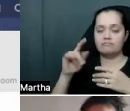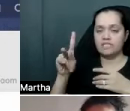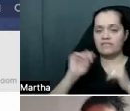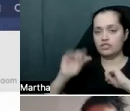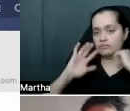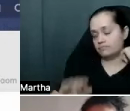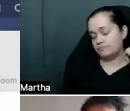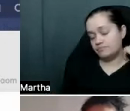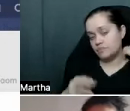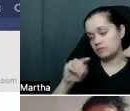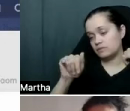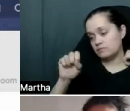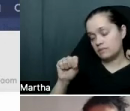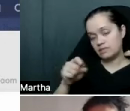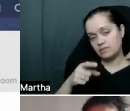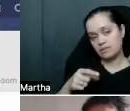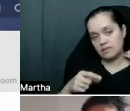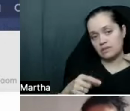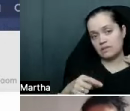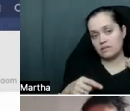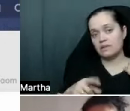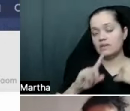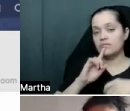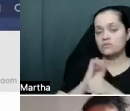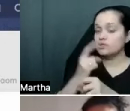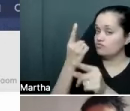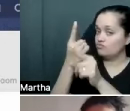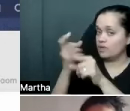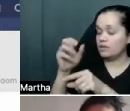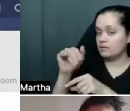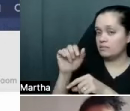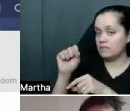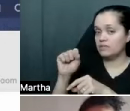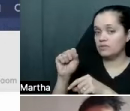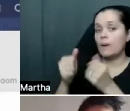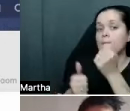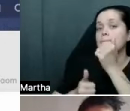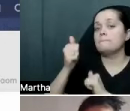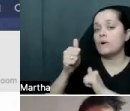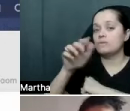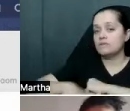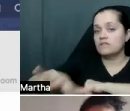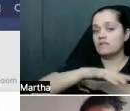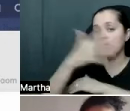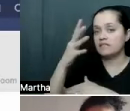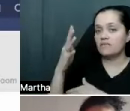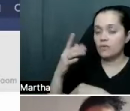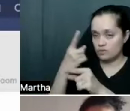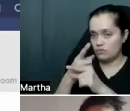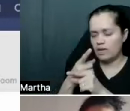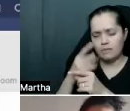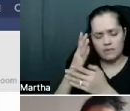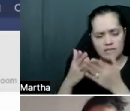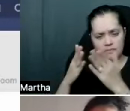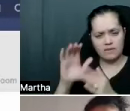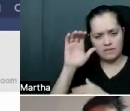right, so Massachusetts, it's absolutely right that Massachusetts, a majority of the land is forested. Somehow that